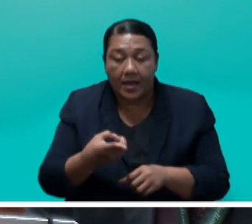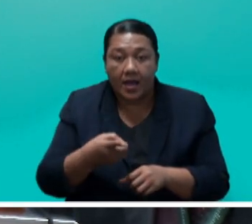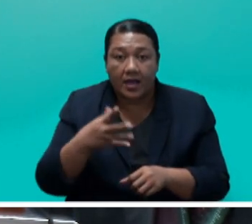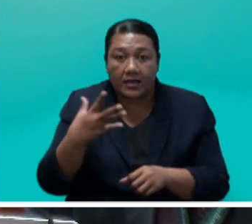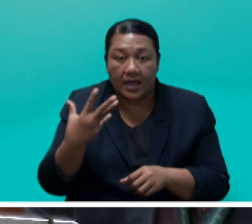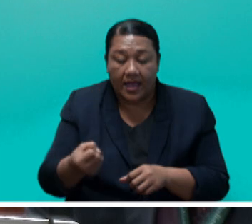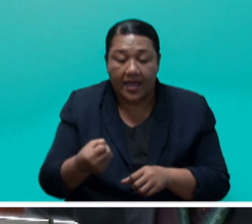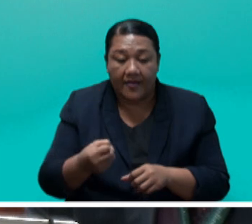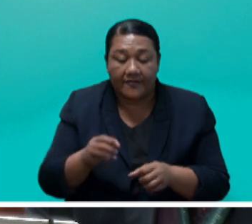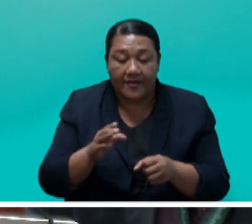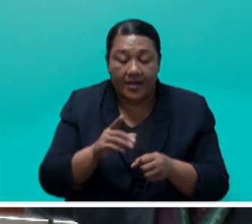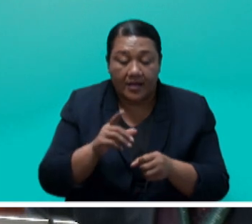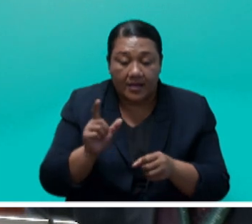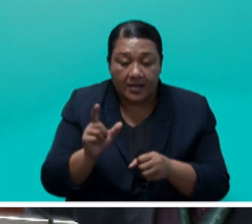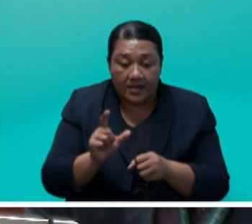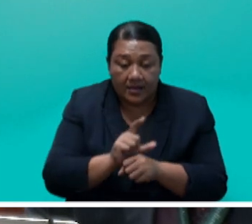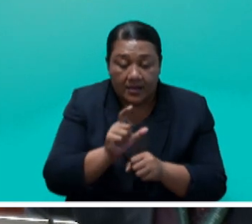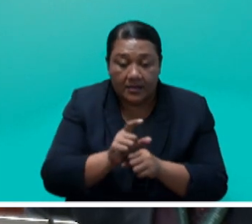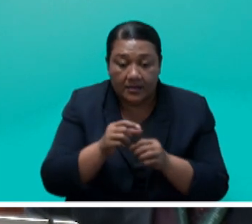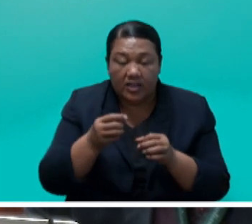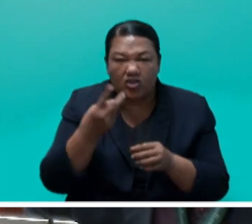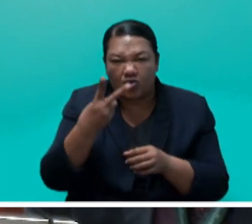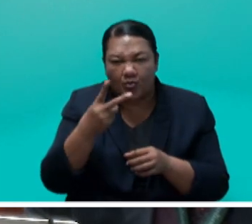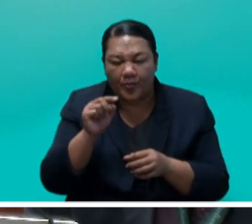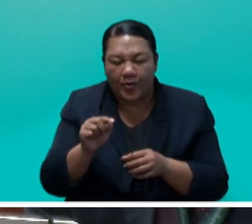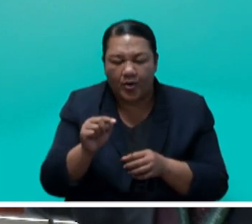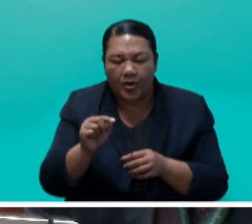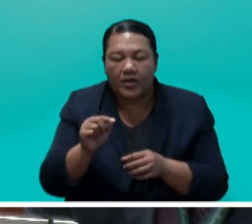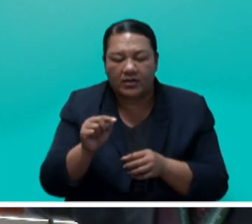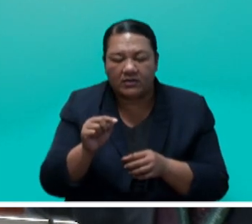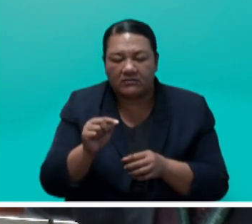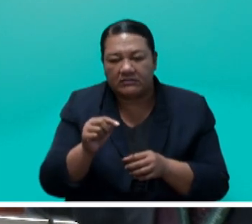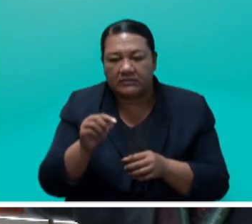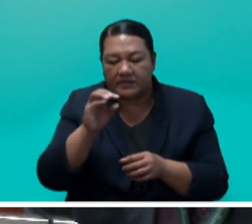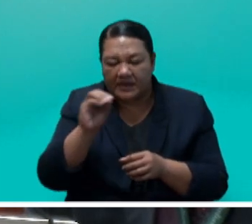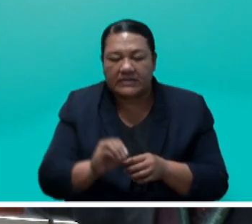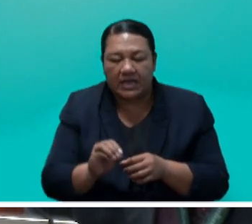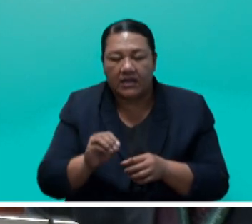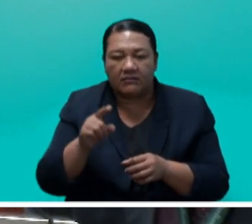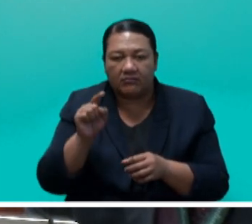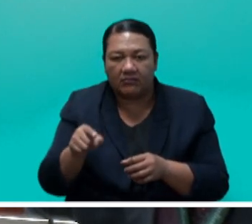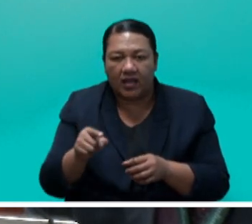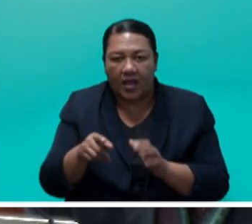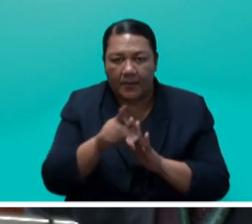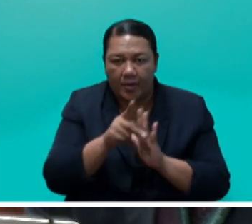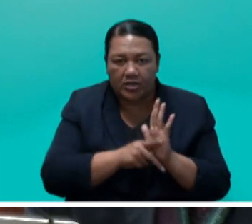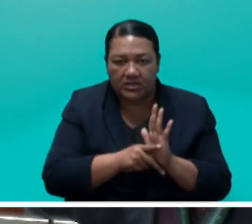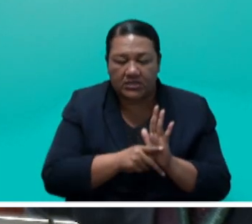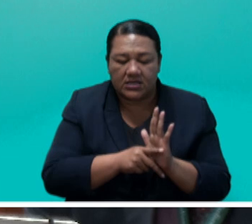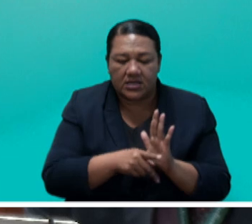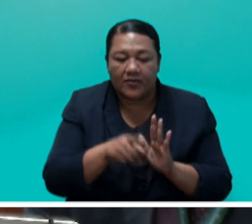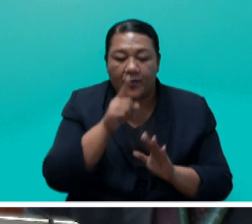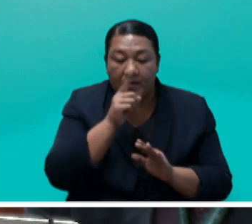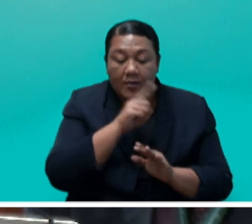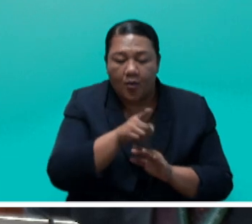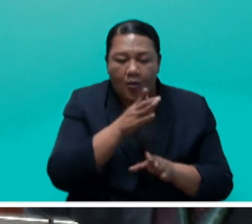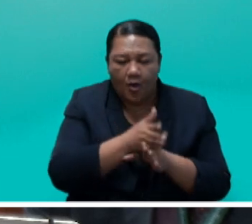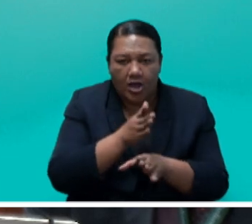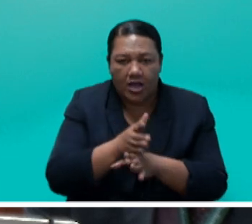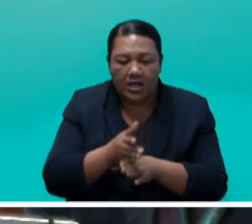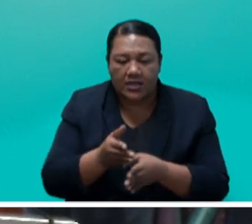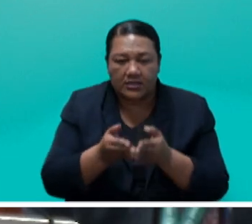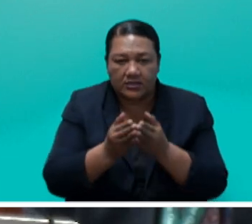females making up only 2% of all seafarers. In our region, the maritime shipping industry plays a critical role,